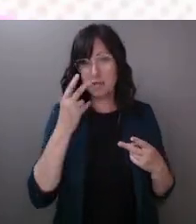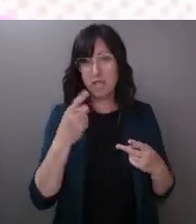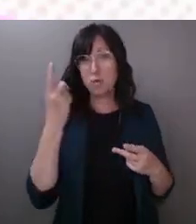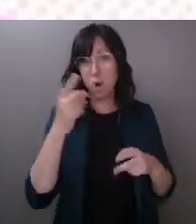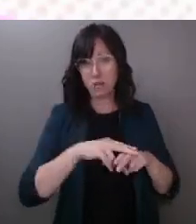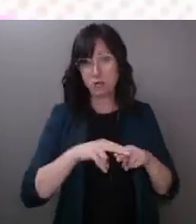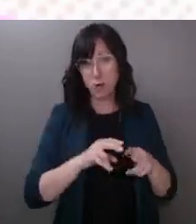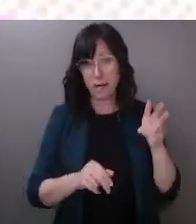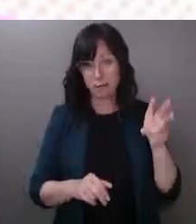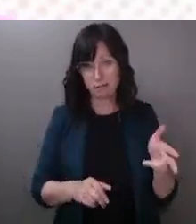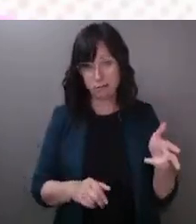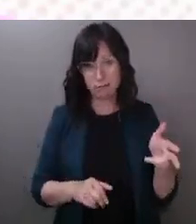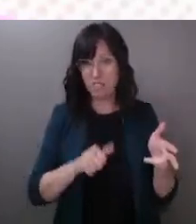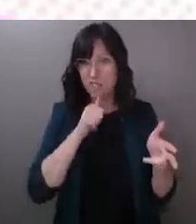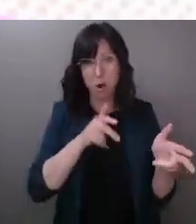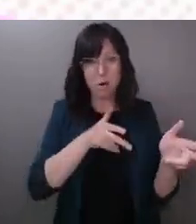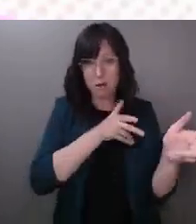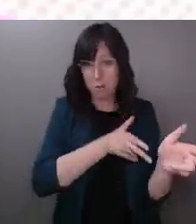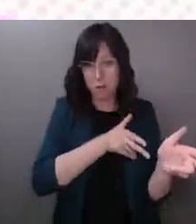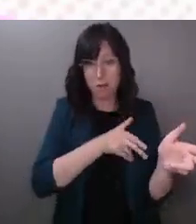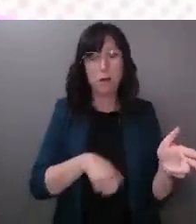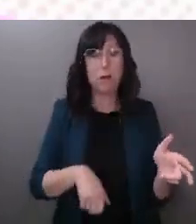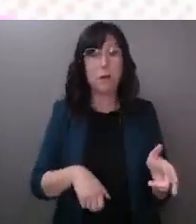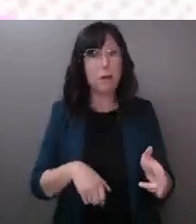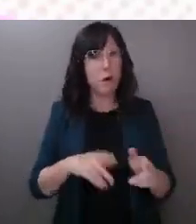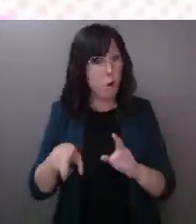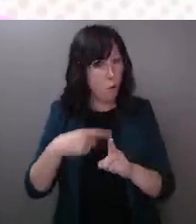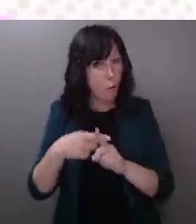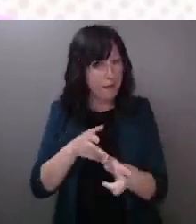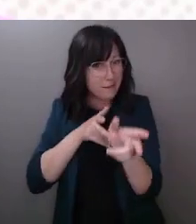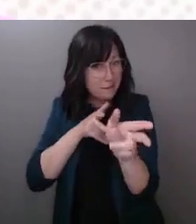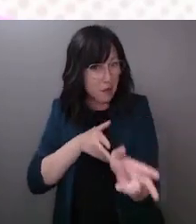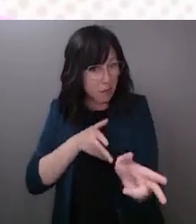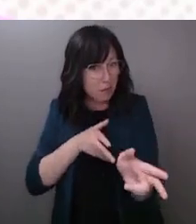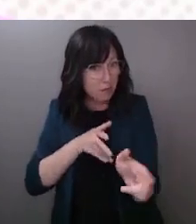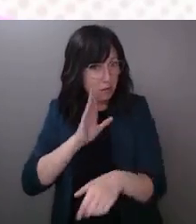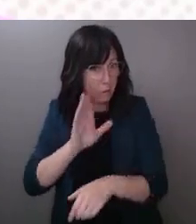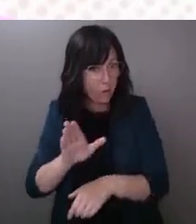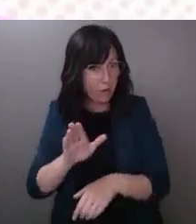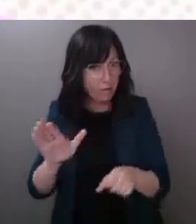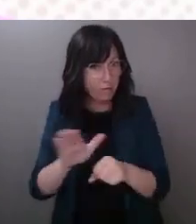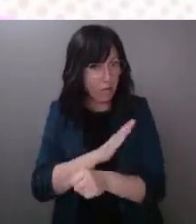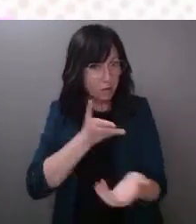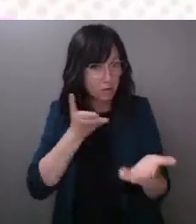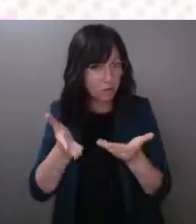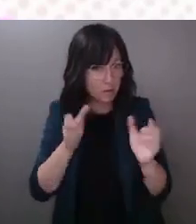trains running. When will we see all double car trains providing full service?